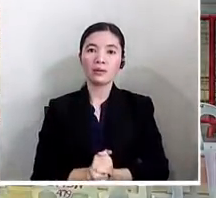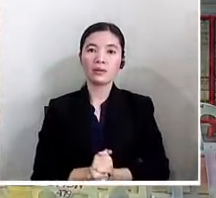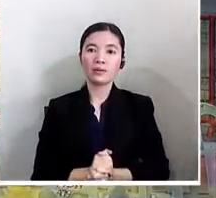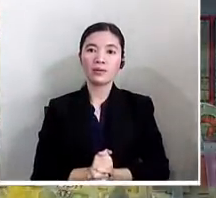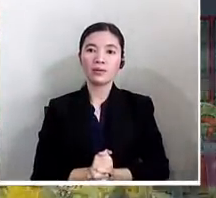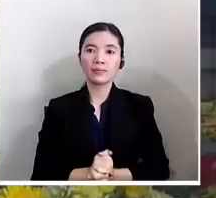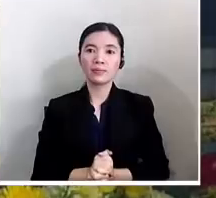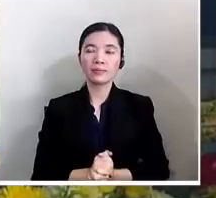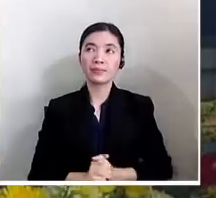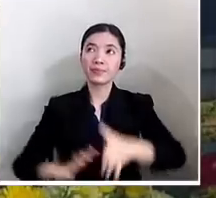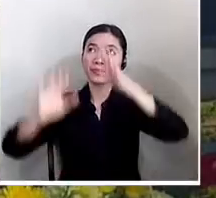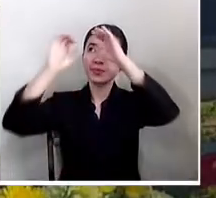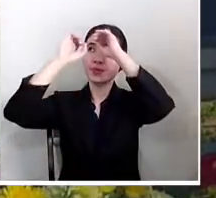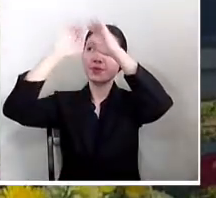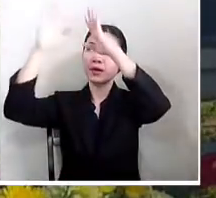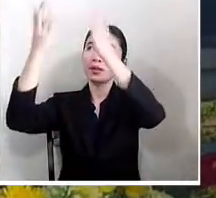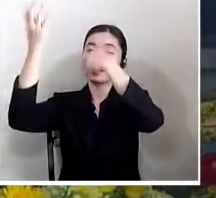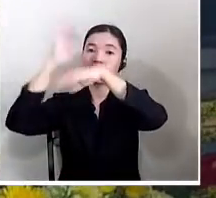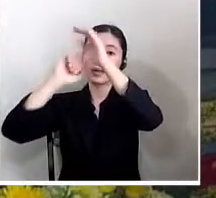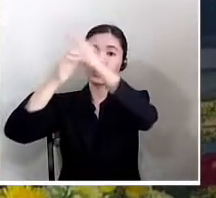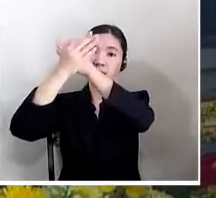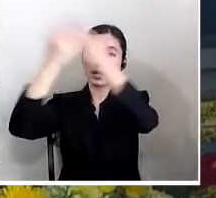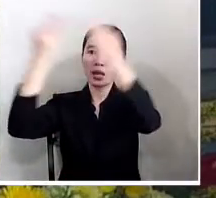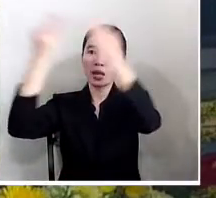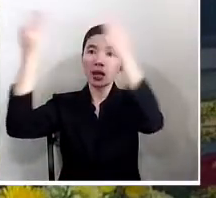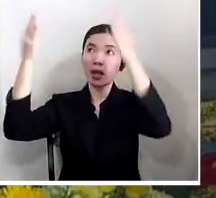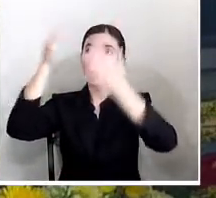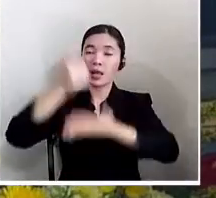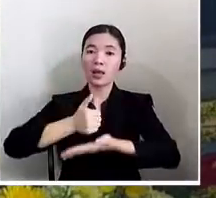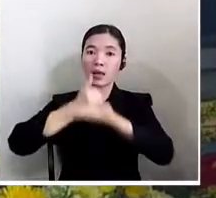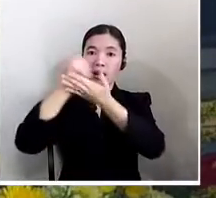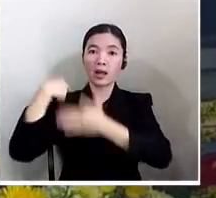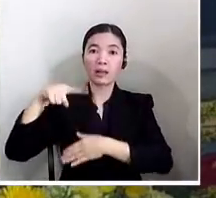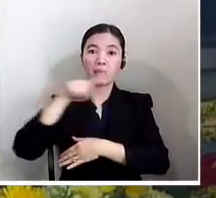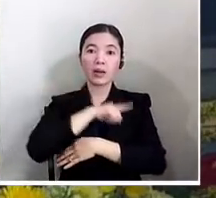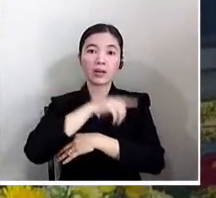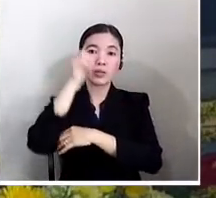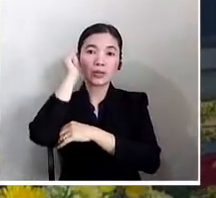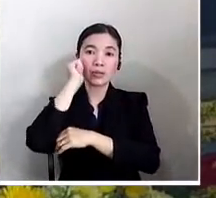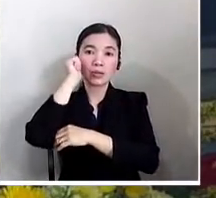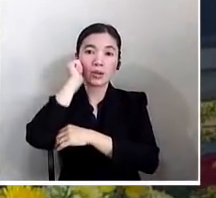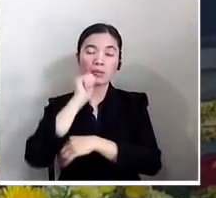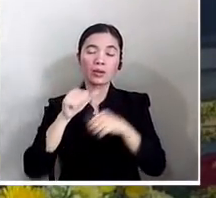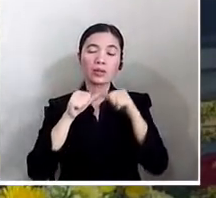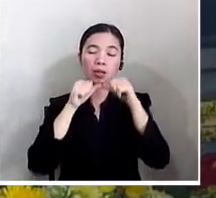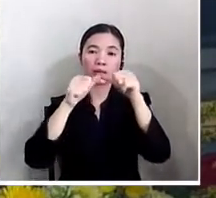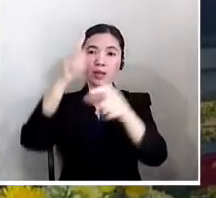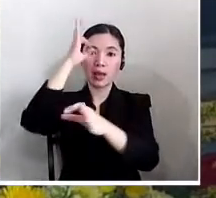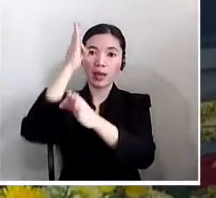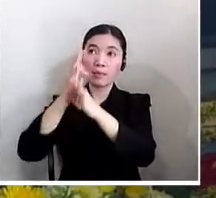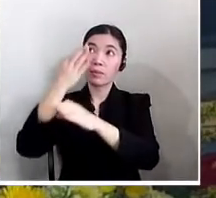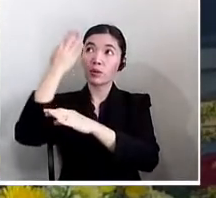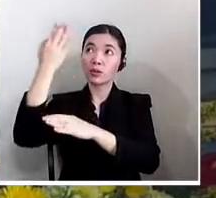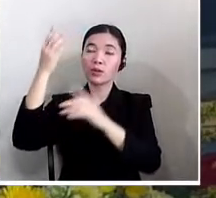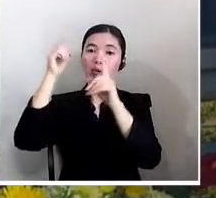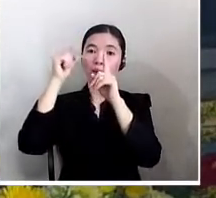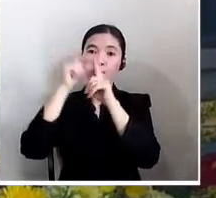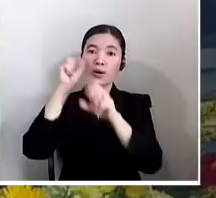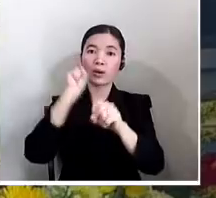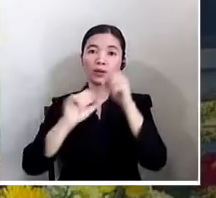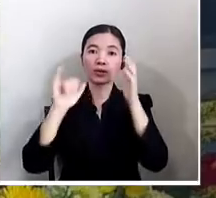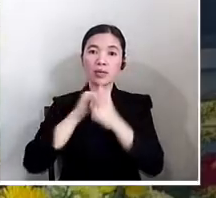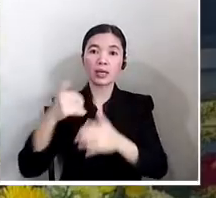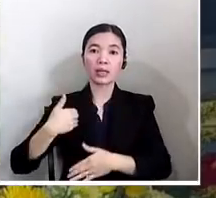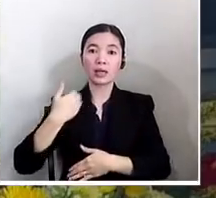Father in heaven, help us to always remain faithful to your word, so that in our